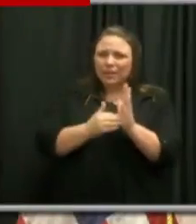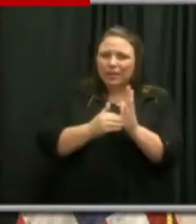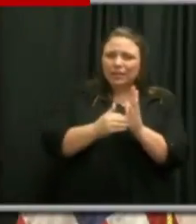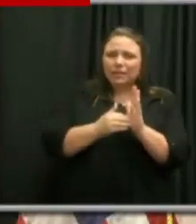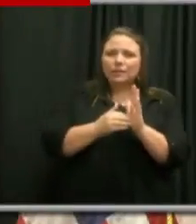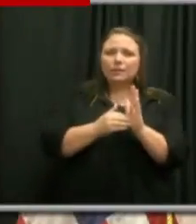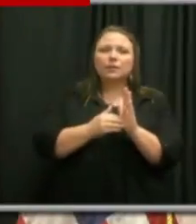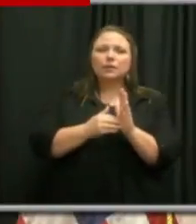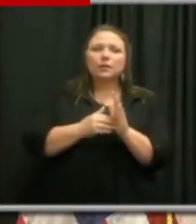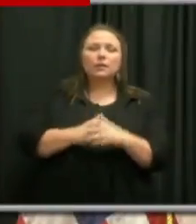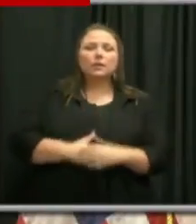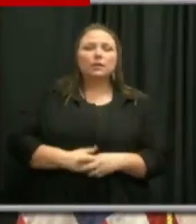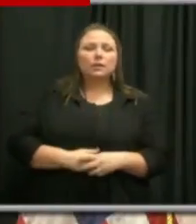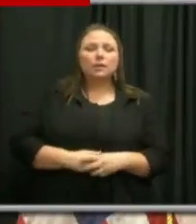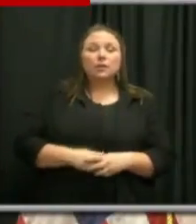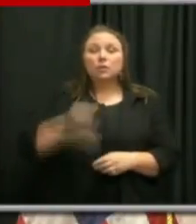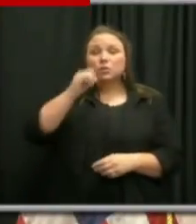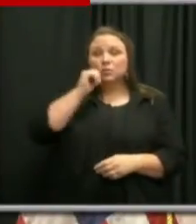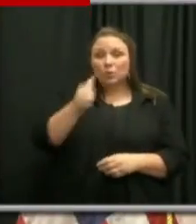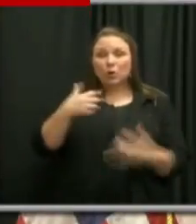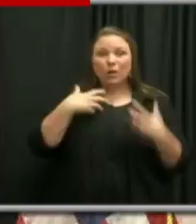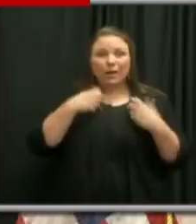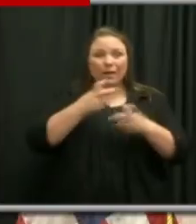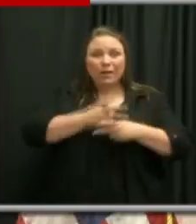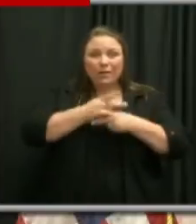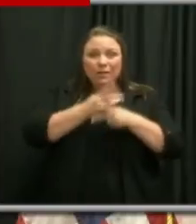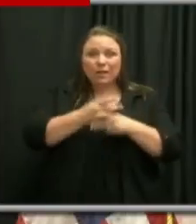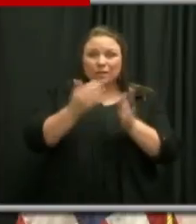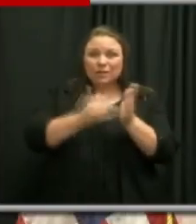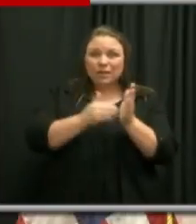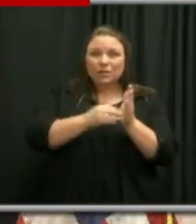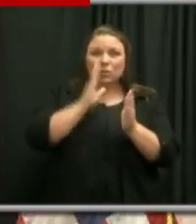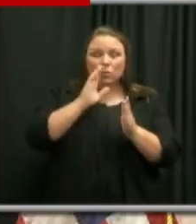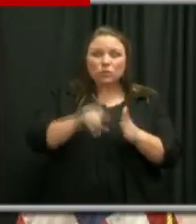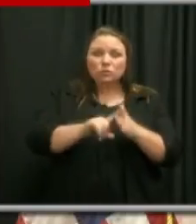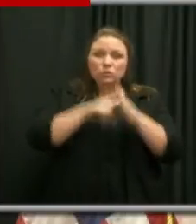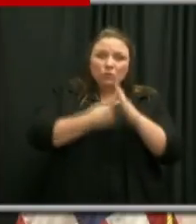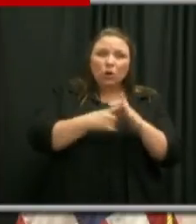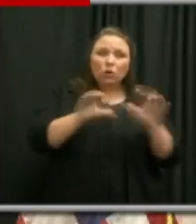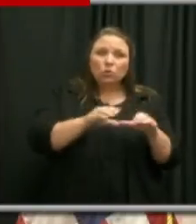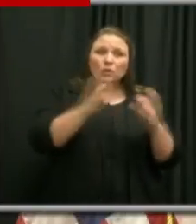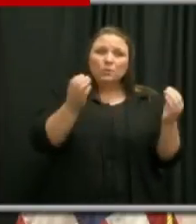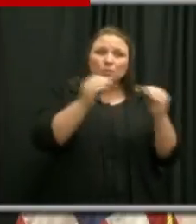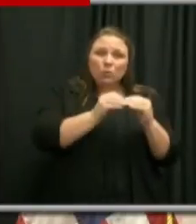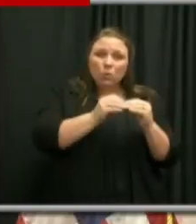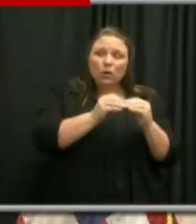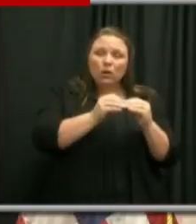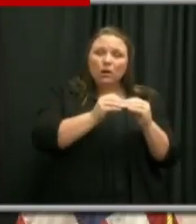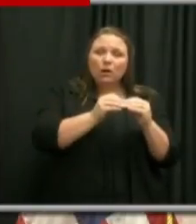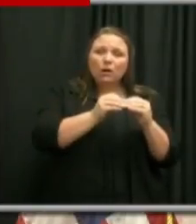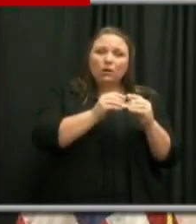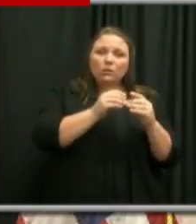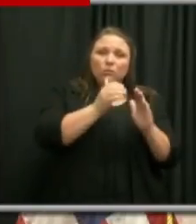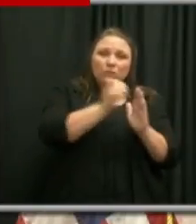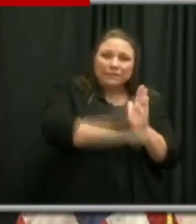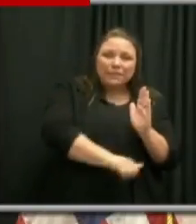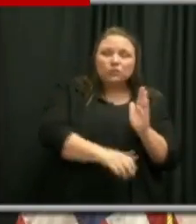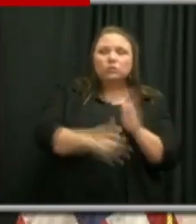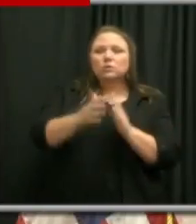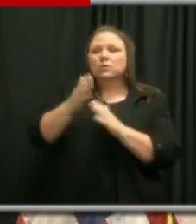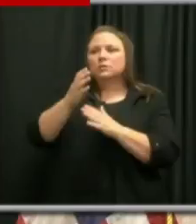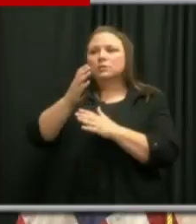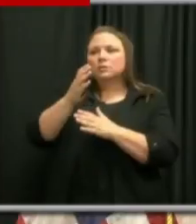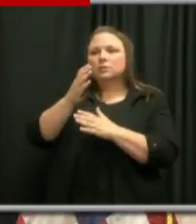tomorrow, healthcare facilities will start doing more elective procedures. Dental offices will be open. So perhaps some of those emails